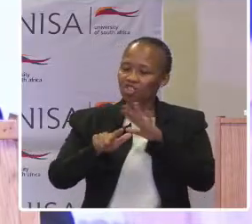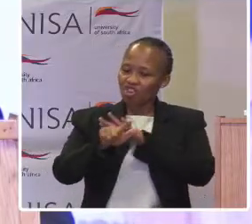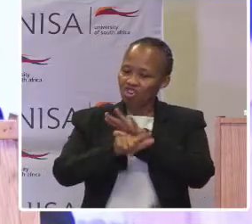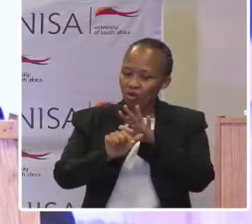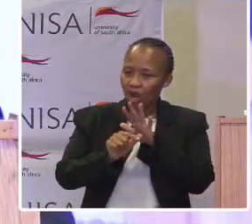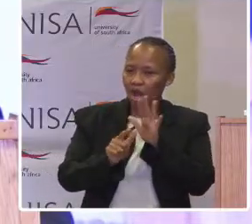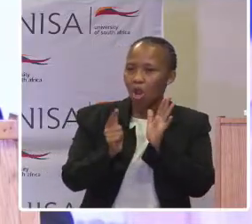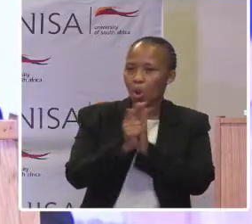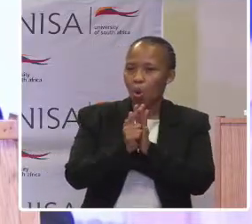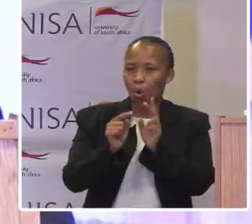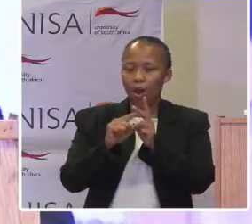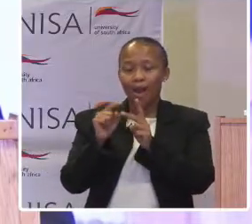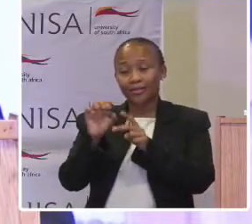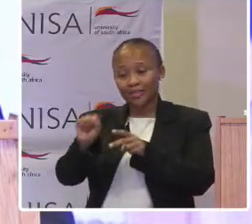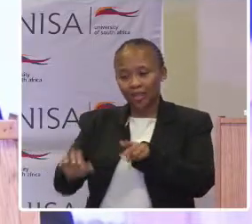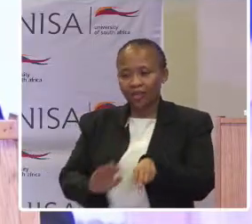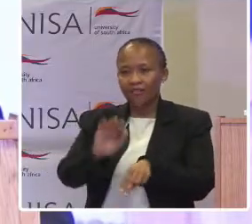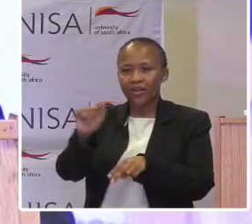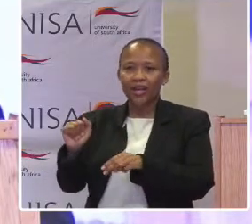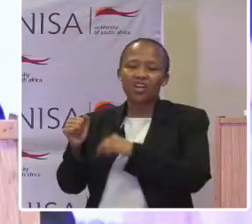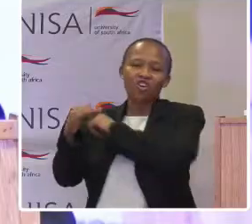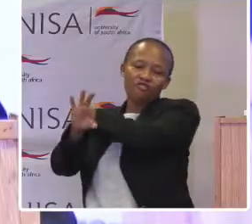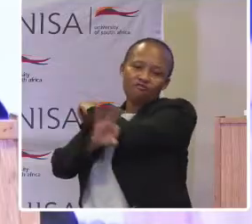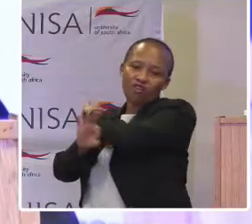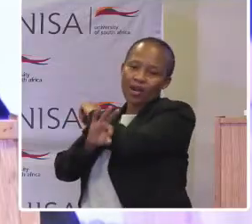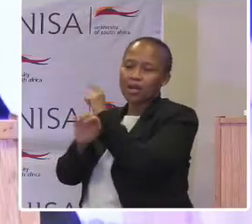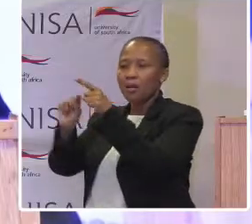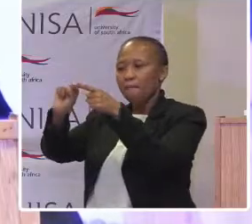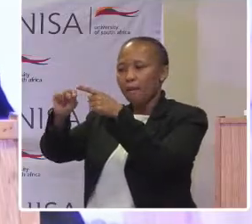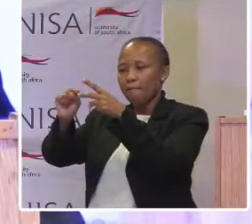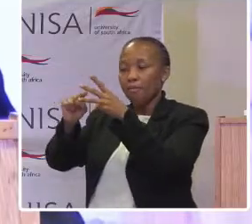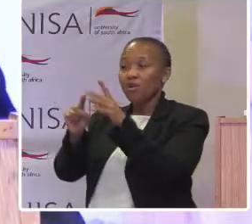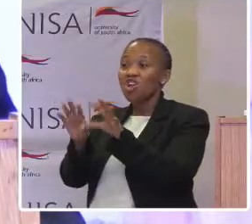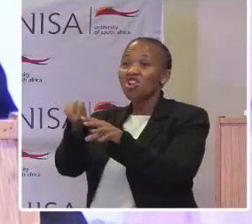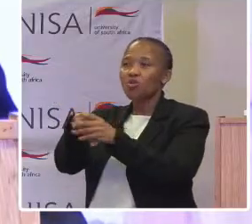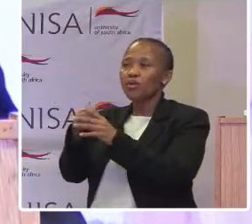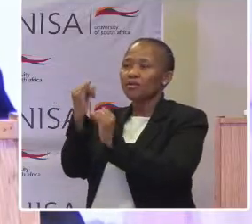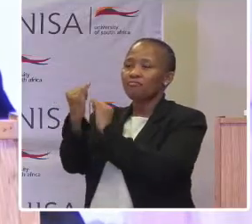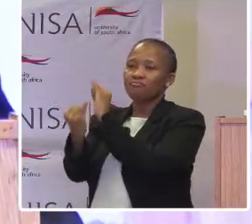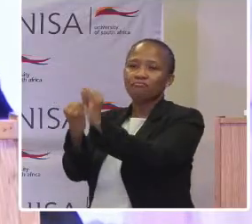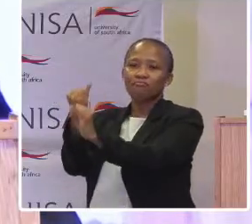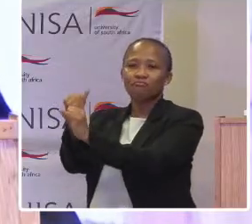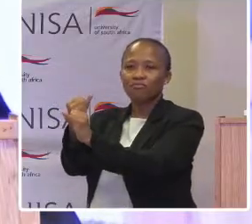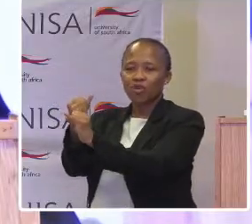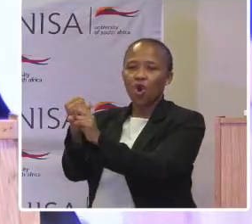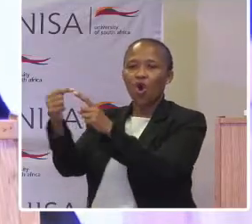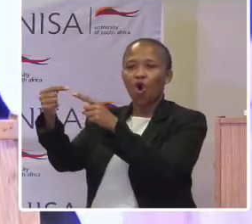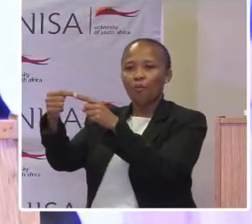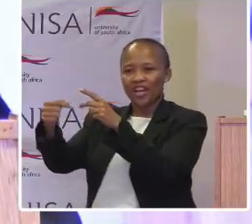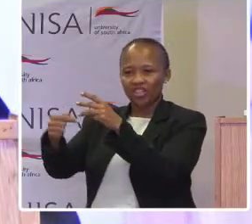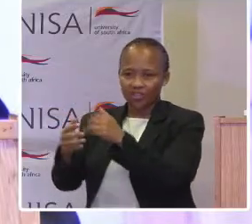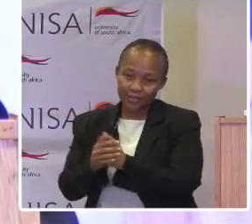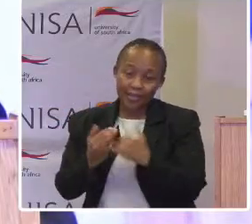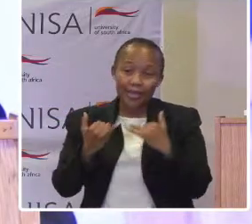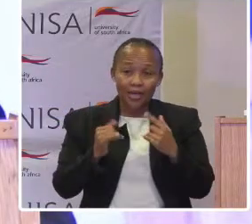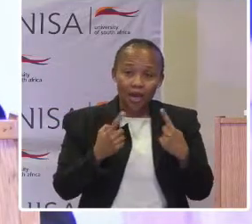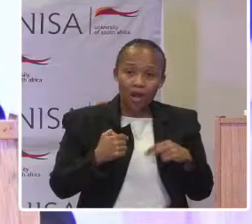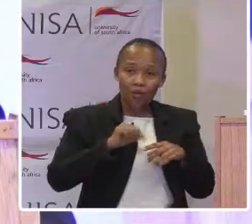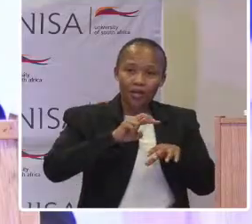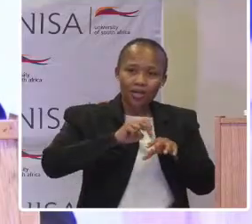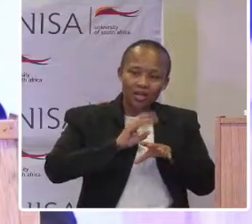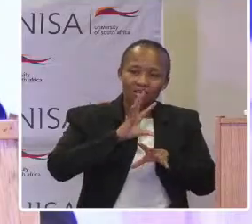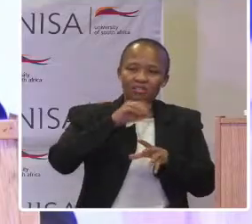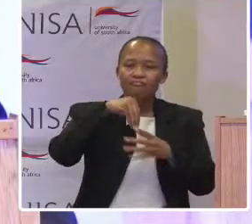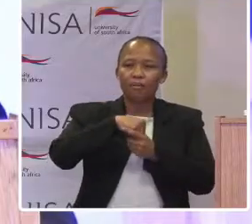African foreign policy objectives and also international obligations. Promote the development of an appropriate